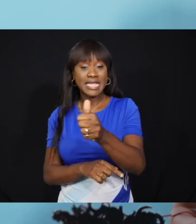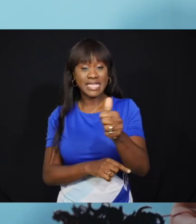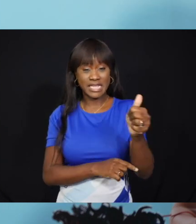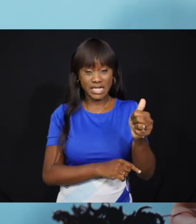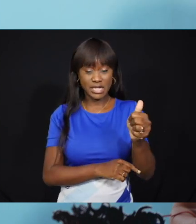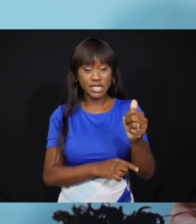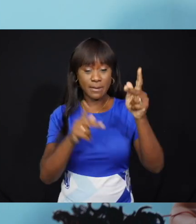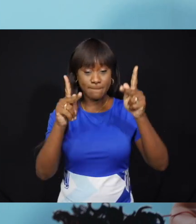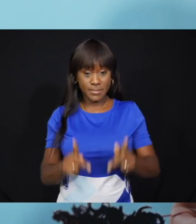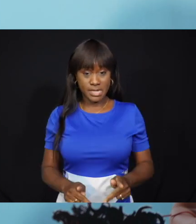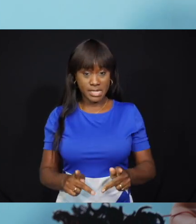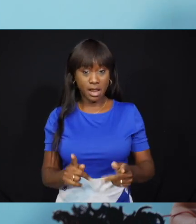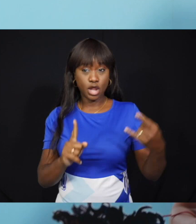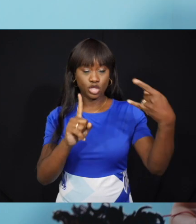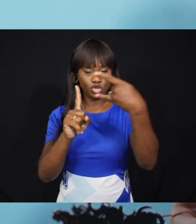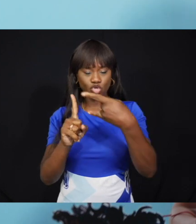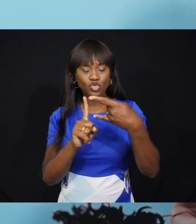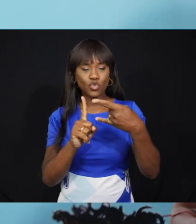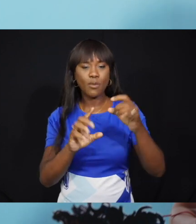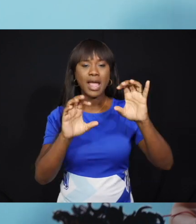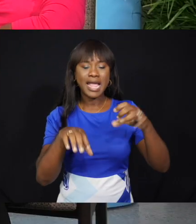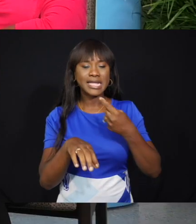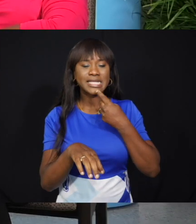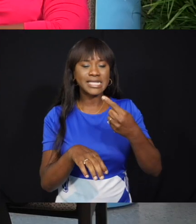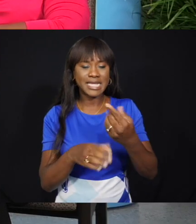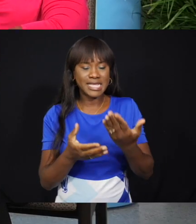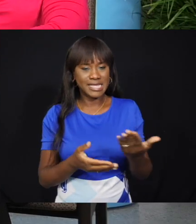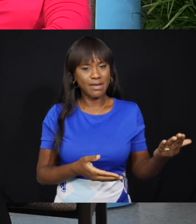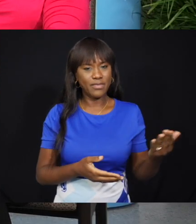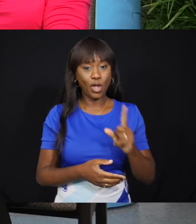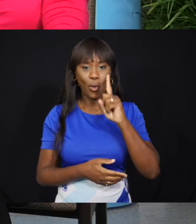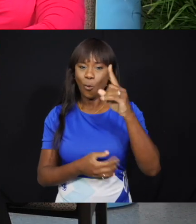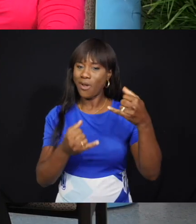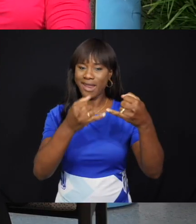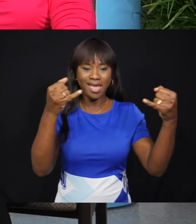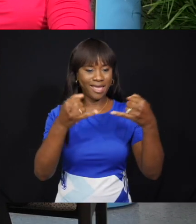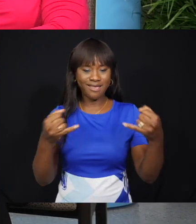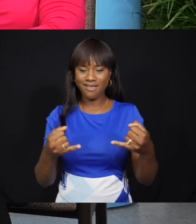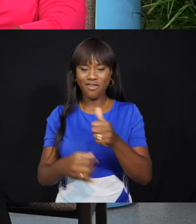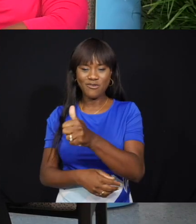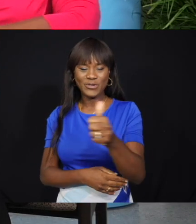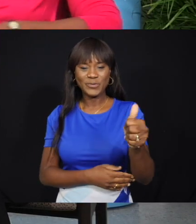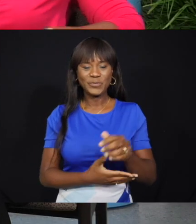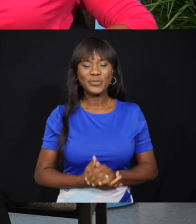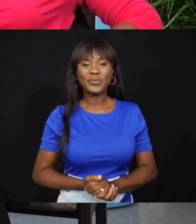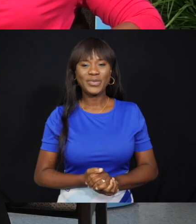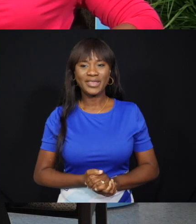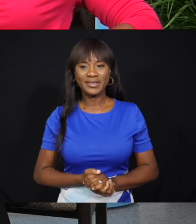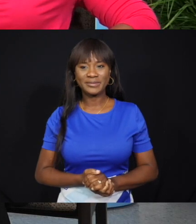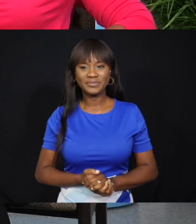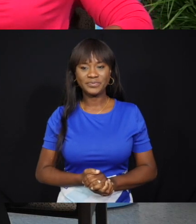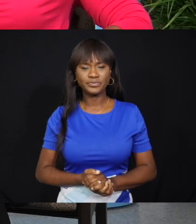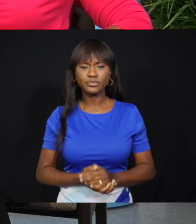allow each of our virtual guests to have a closing statement, just a one-liner from everybody.